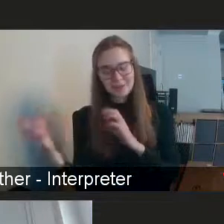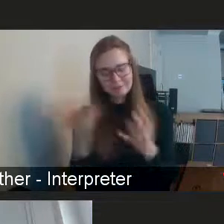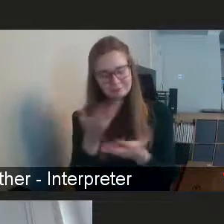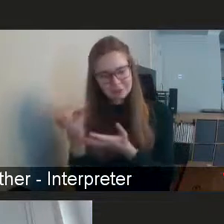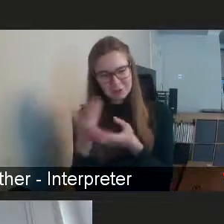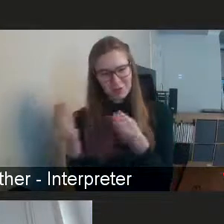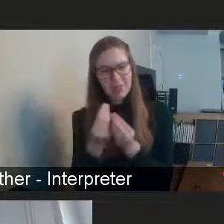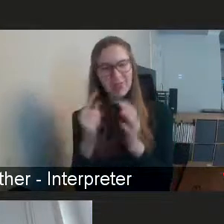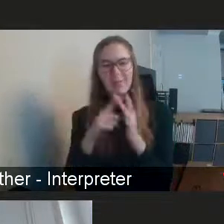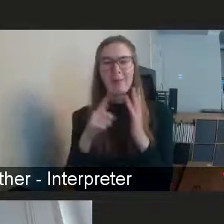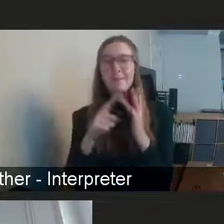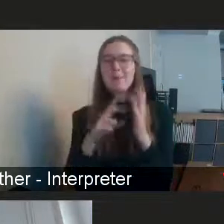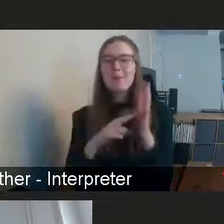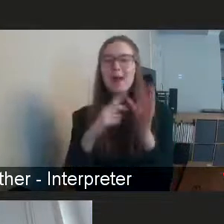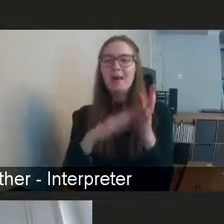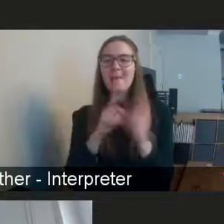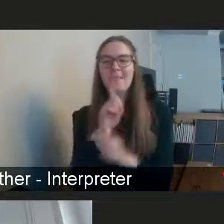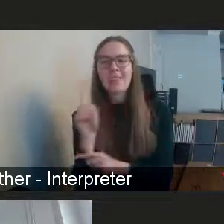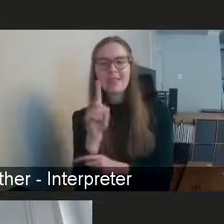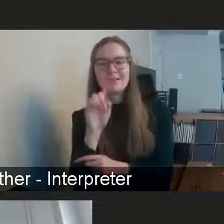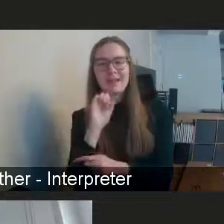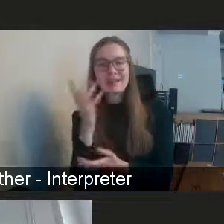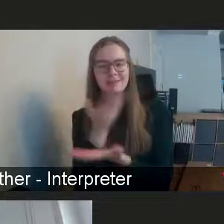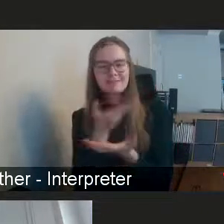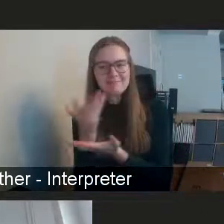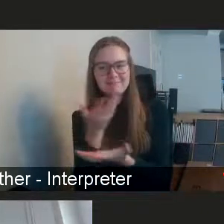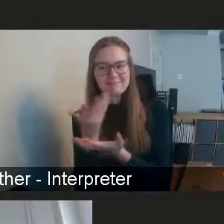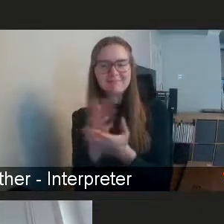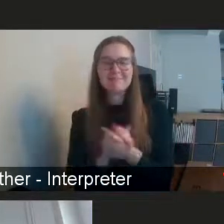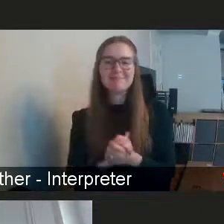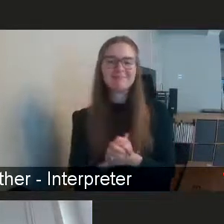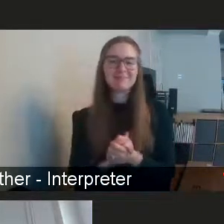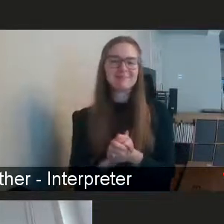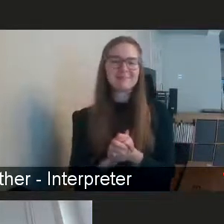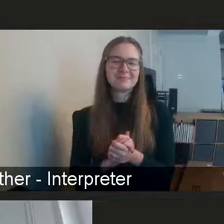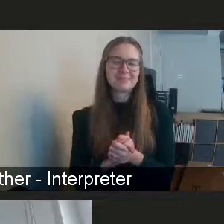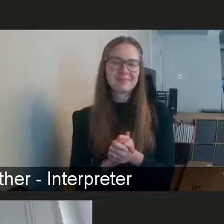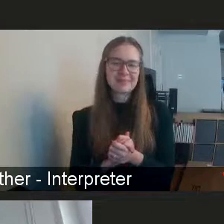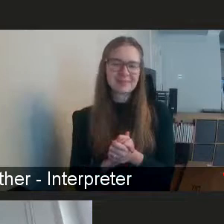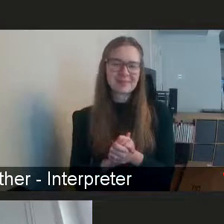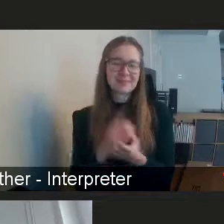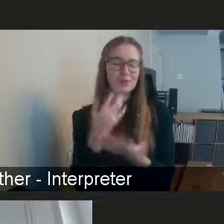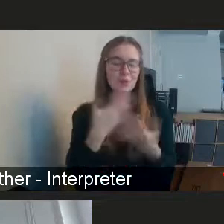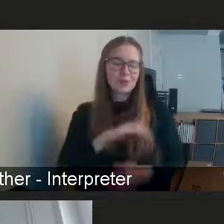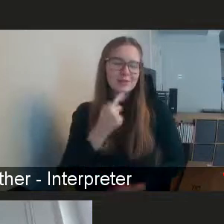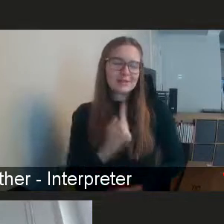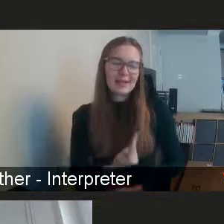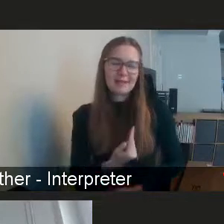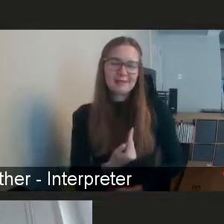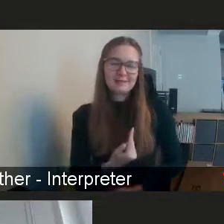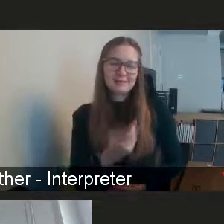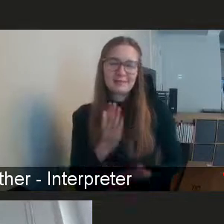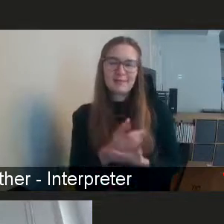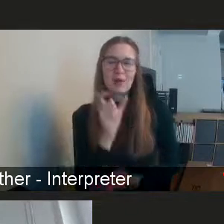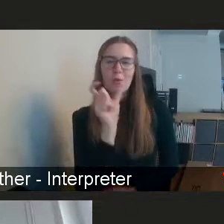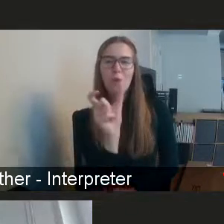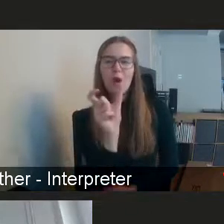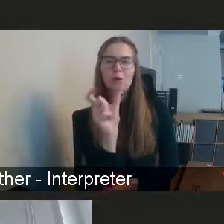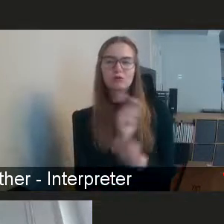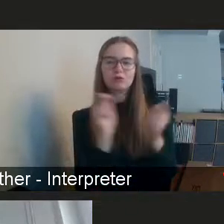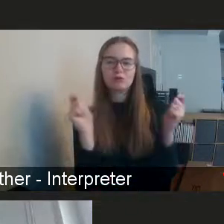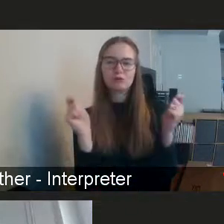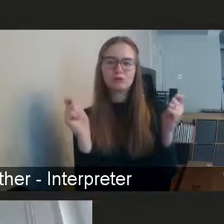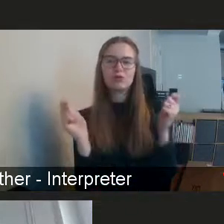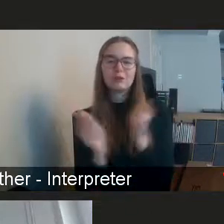as well. So I think we're going in broadly the same direction. But just to say, you know, the very word transition, you know,